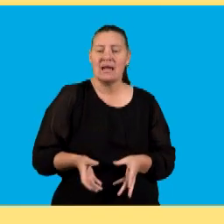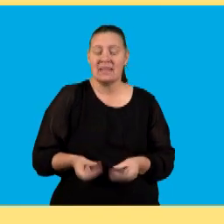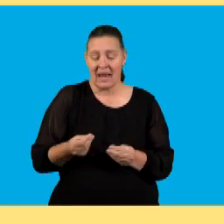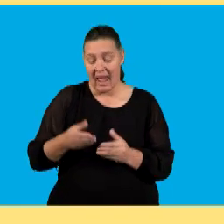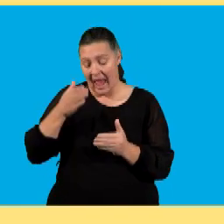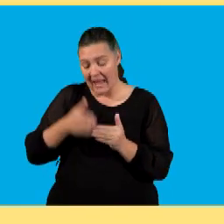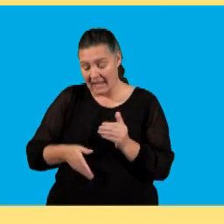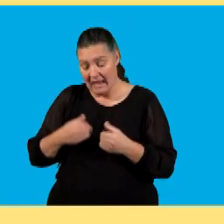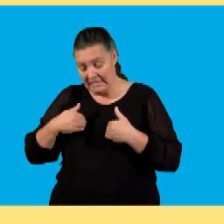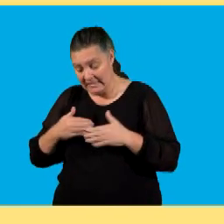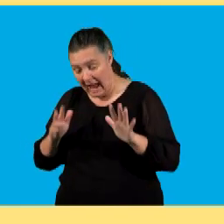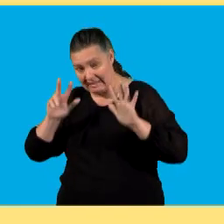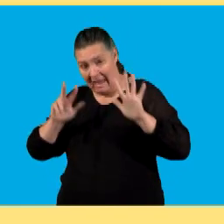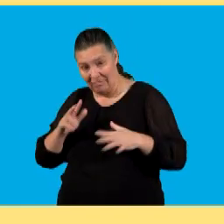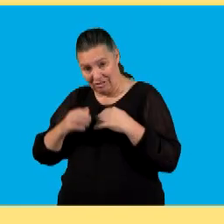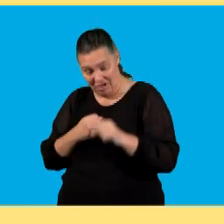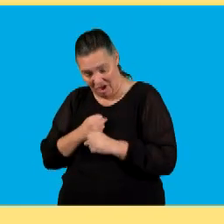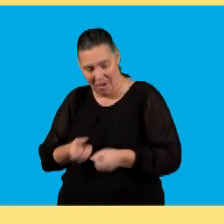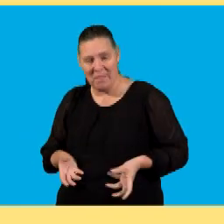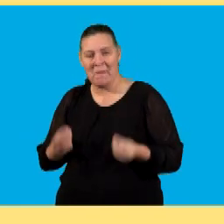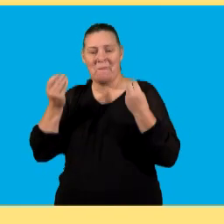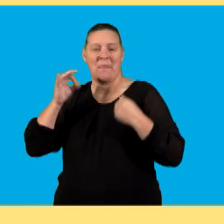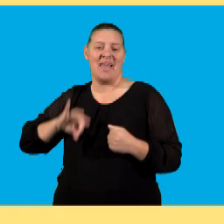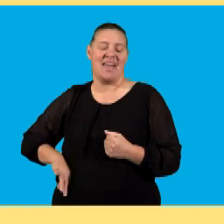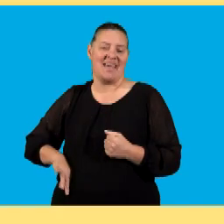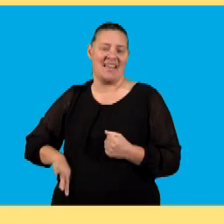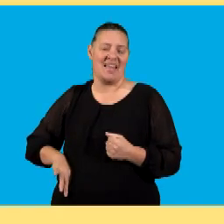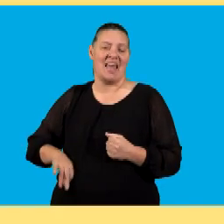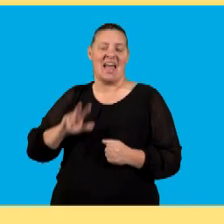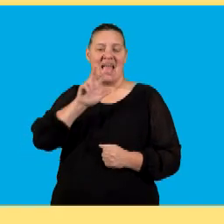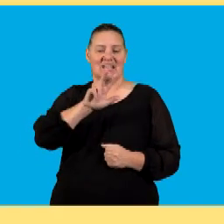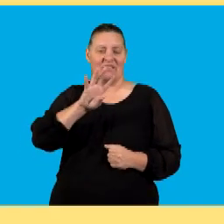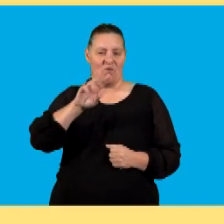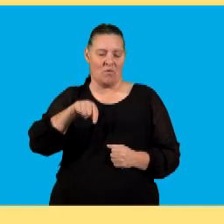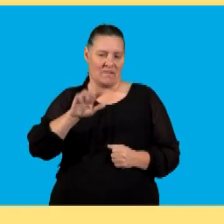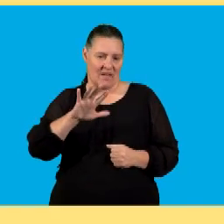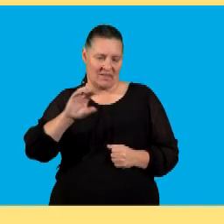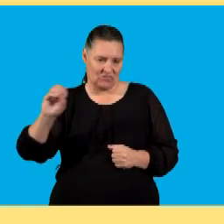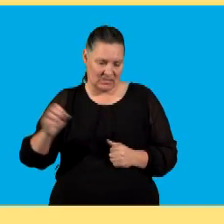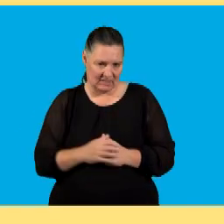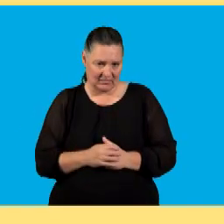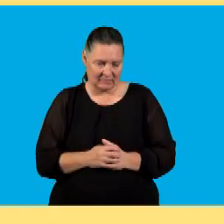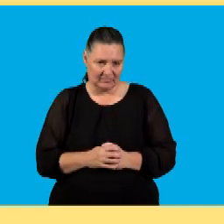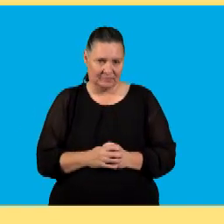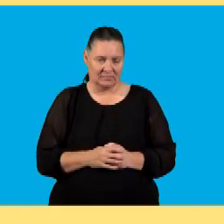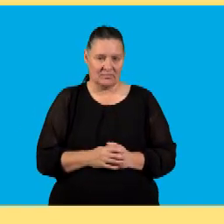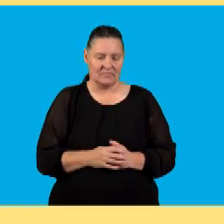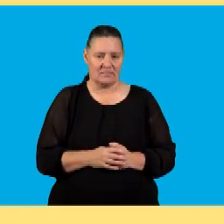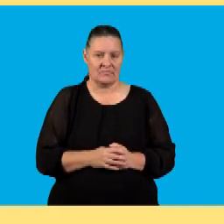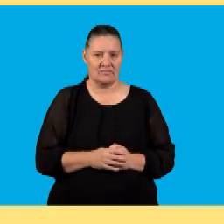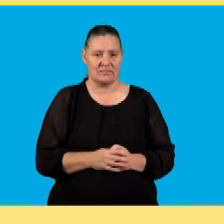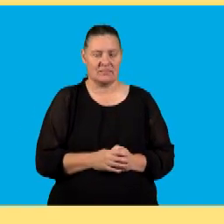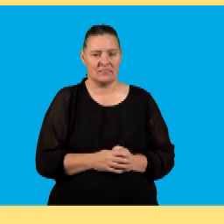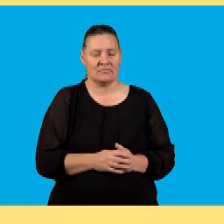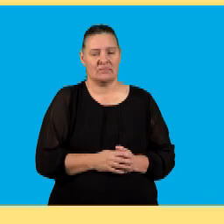before he can earn. Because in the 8th year, that's when he is earning the 84.5. So he has to work